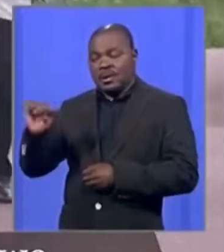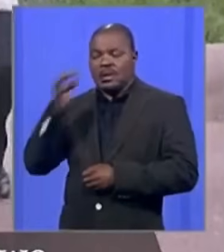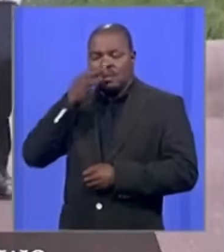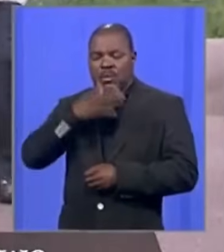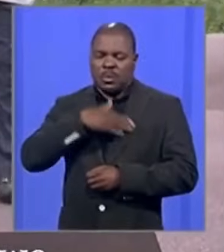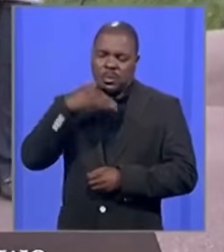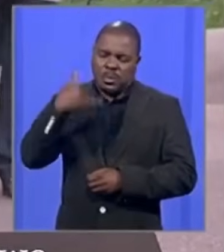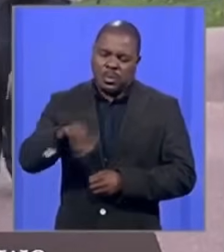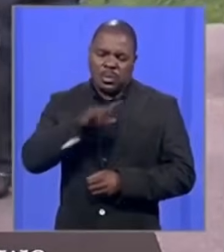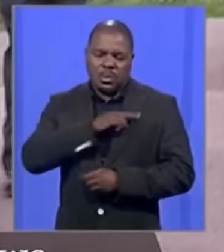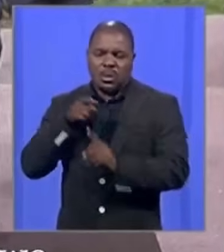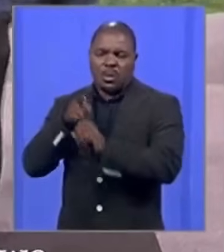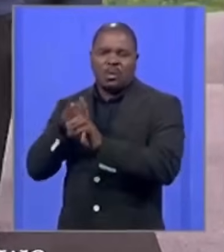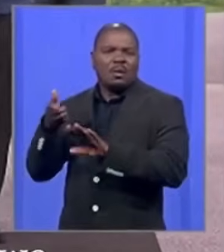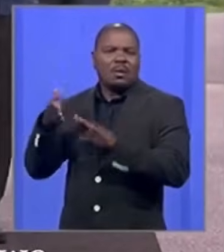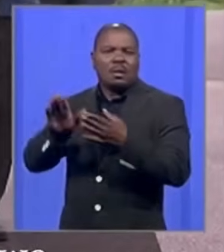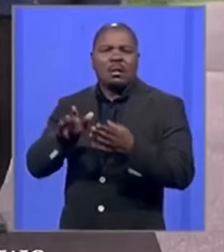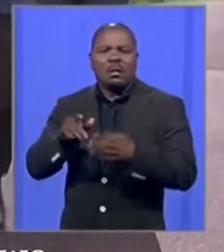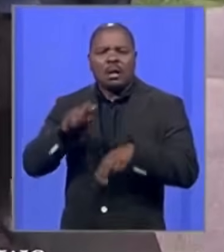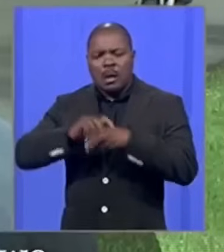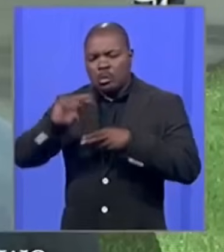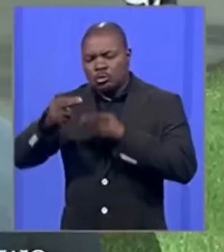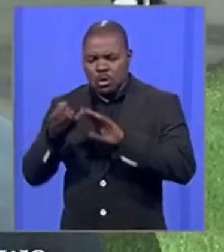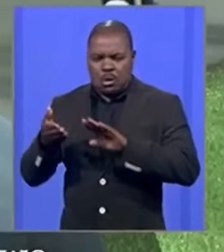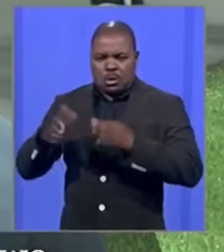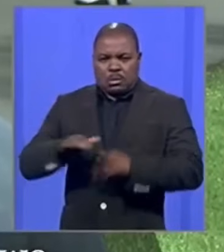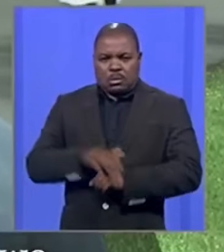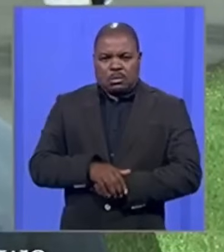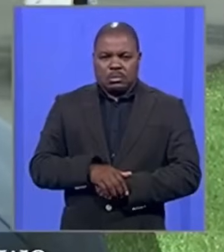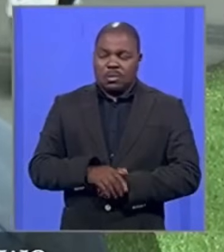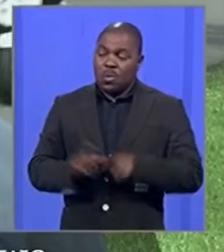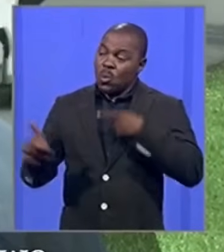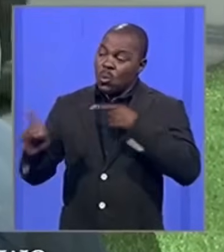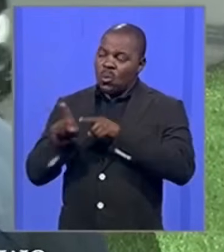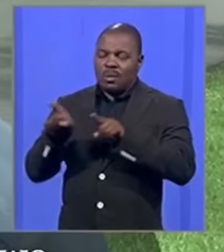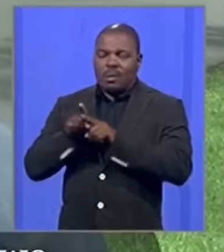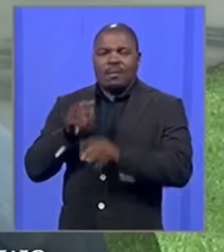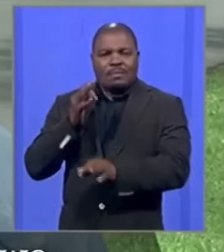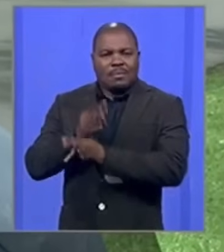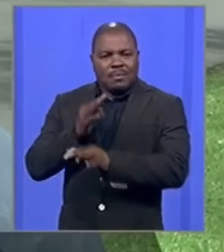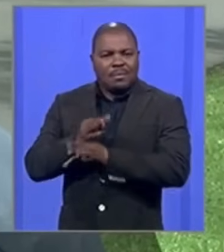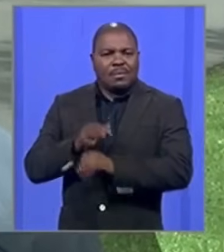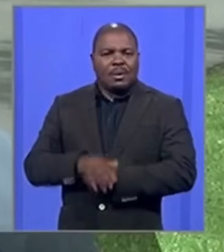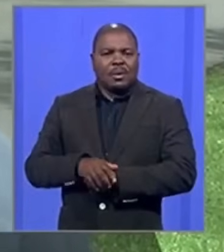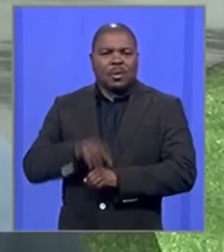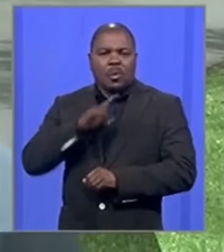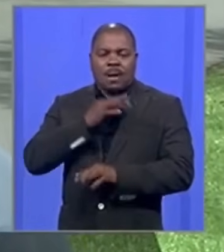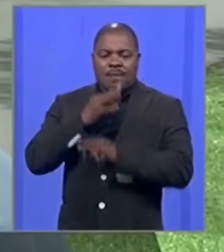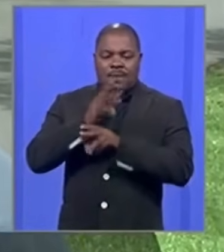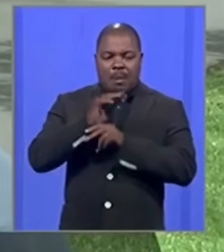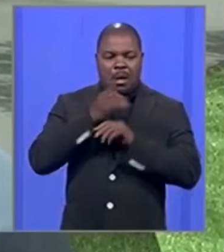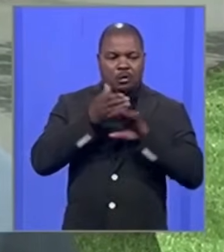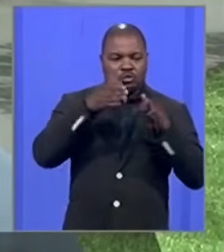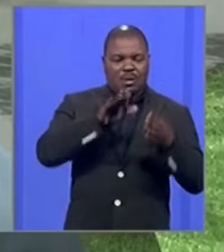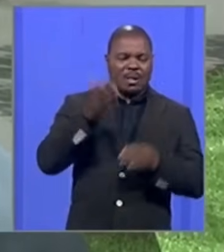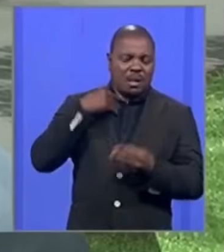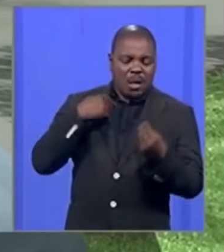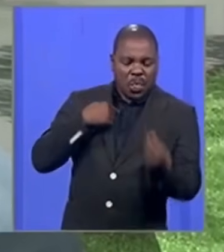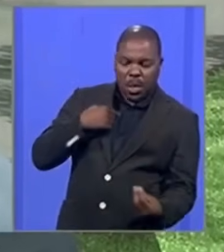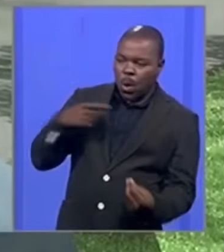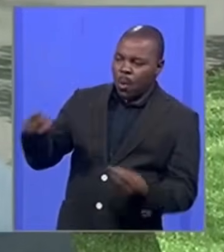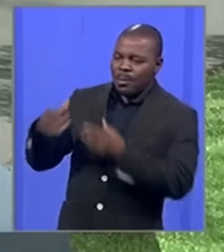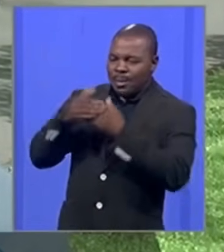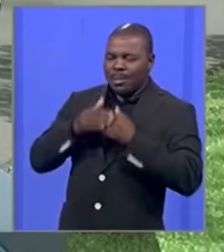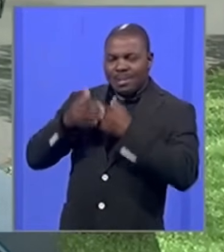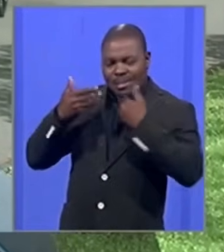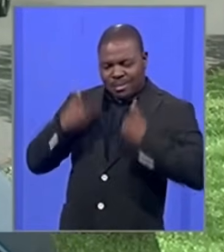go tlhokafala ga gagwe ga tshoganyetso. He was like a father to us as he raised us after our parents passed away when we were very young.